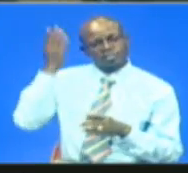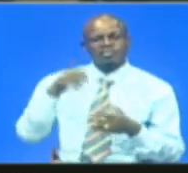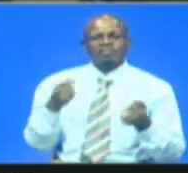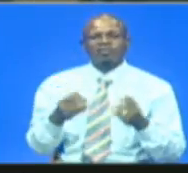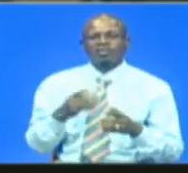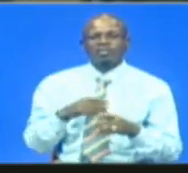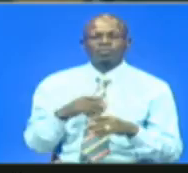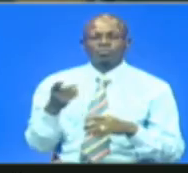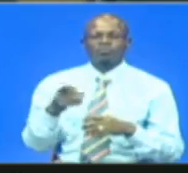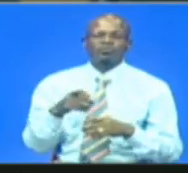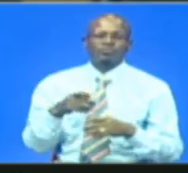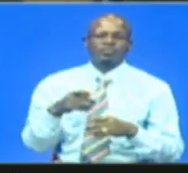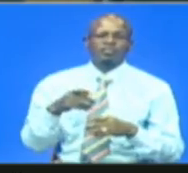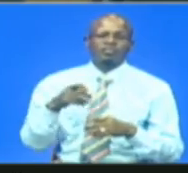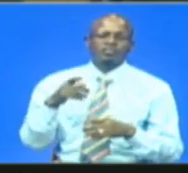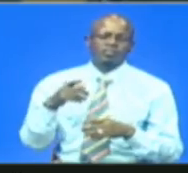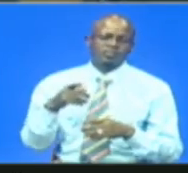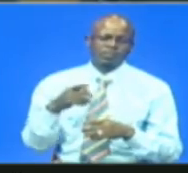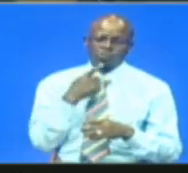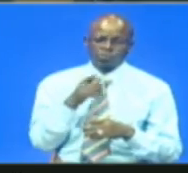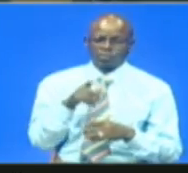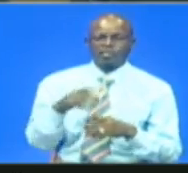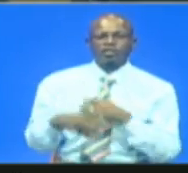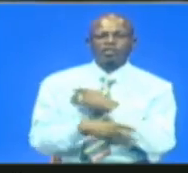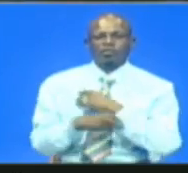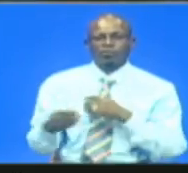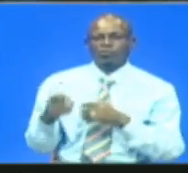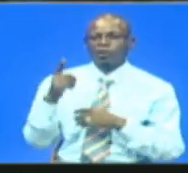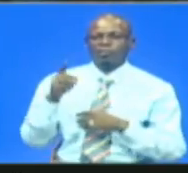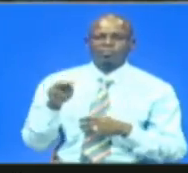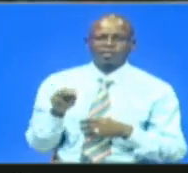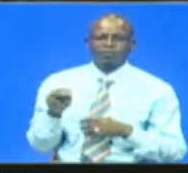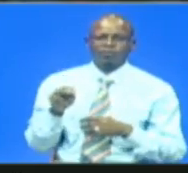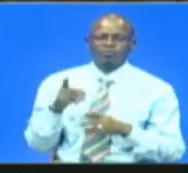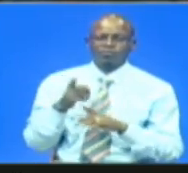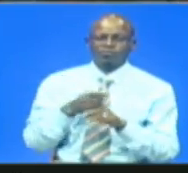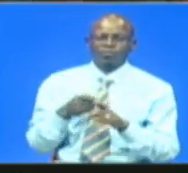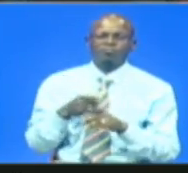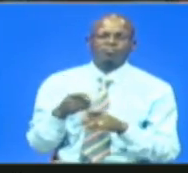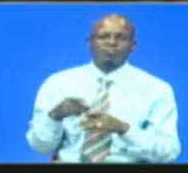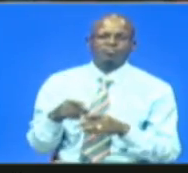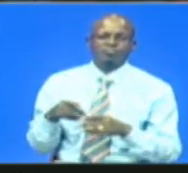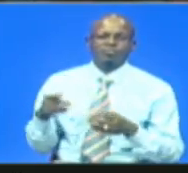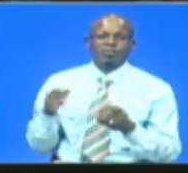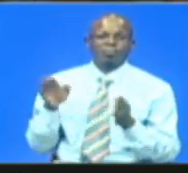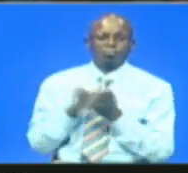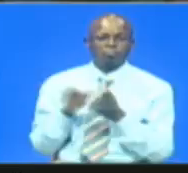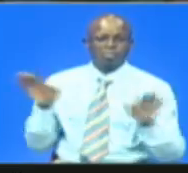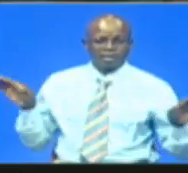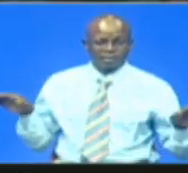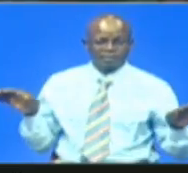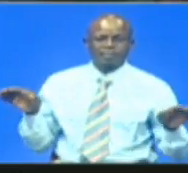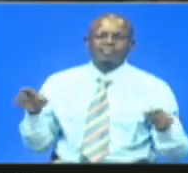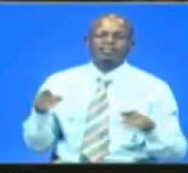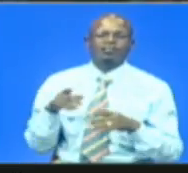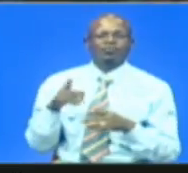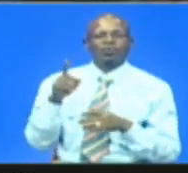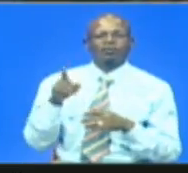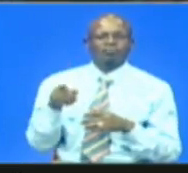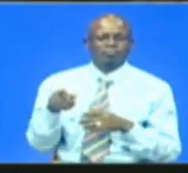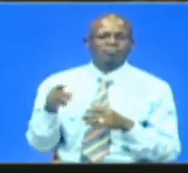shillings on the 20th of April at a Barclays ATM situated at Mater Hospital in Nairobi.